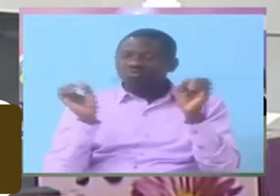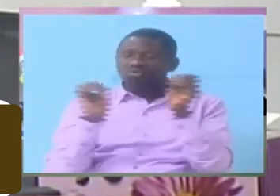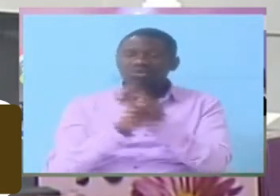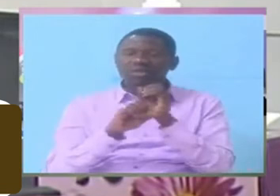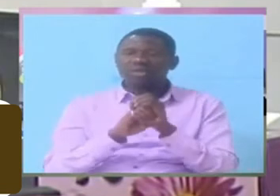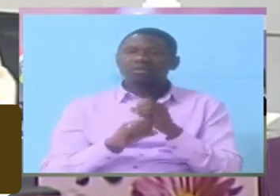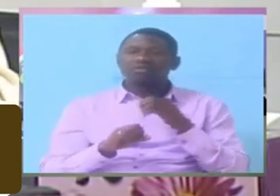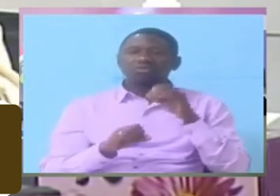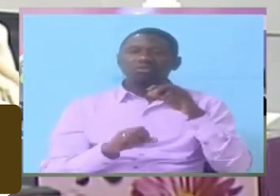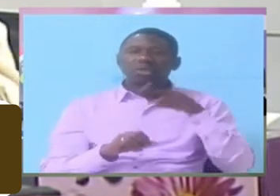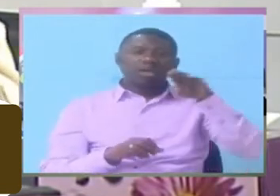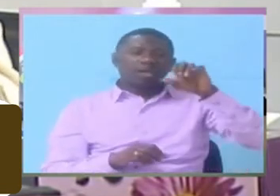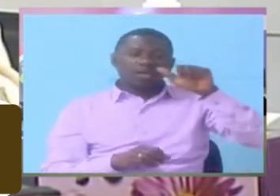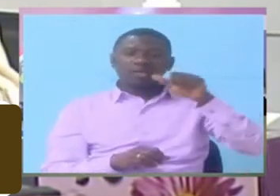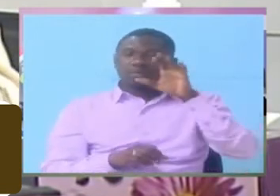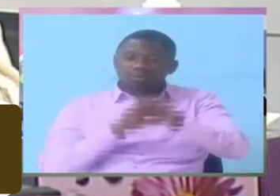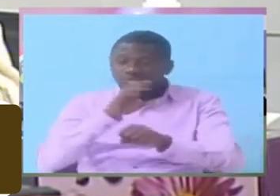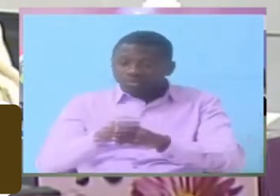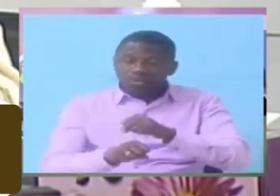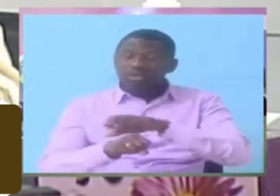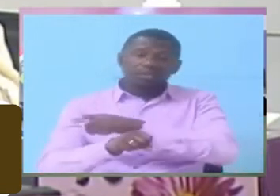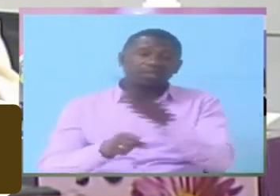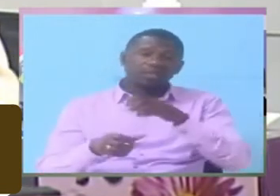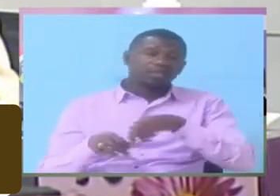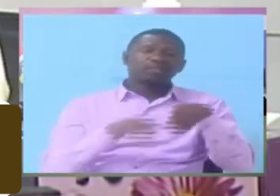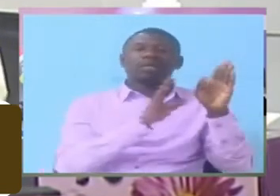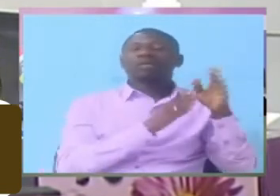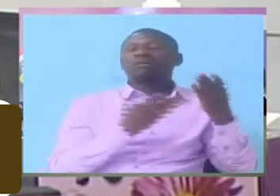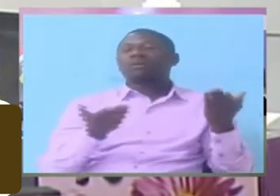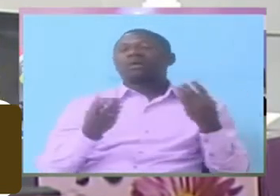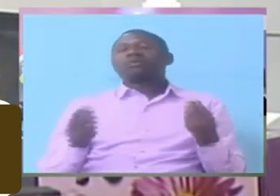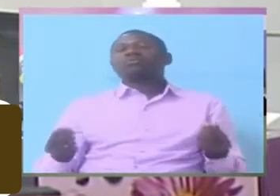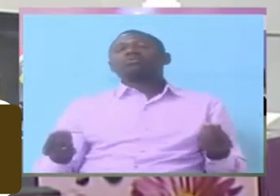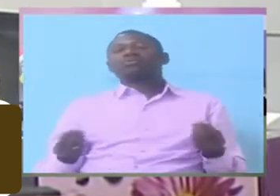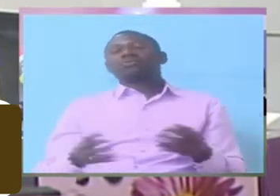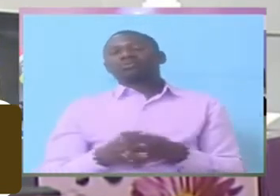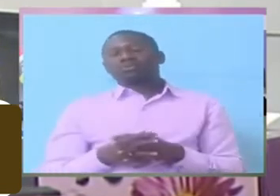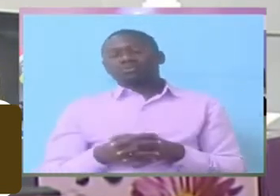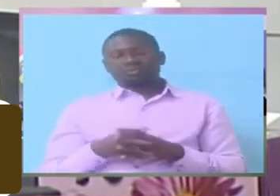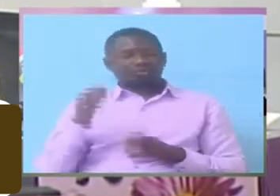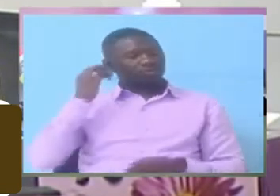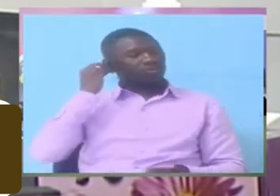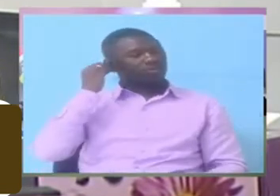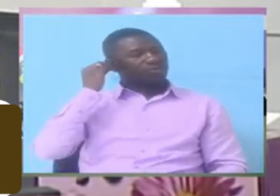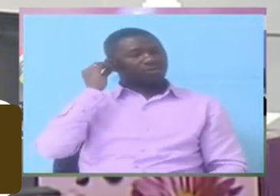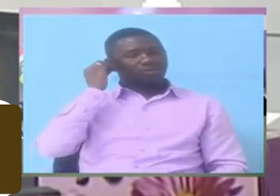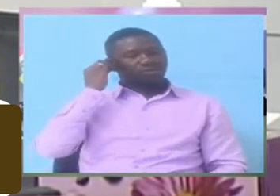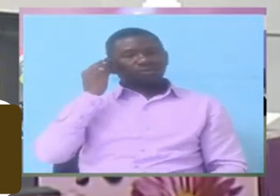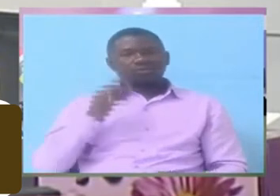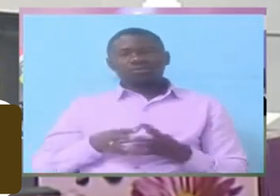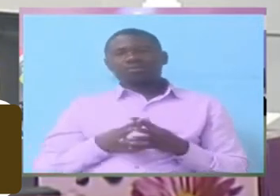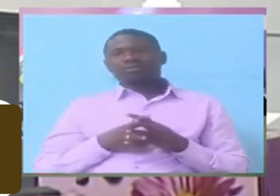them and they are there with you. But